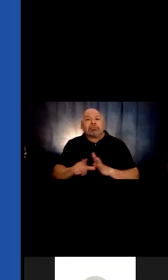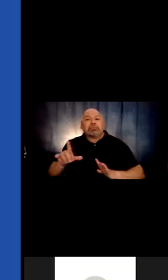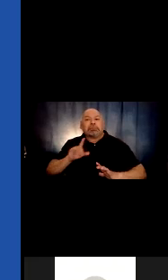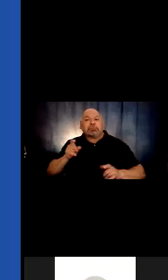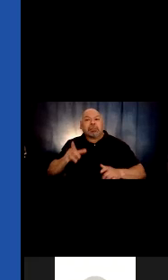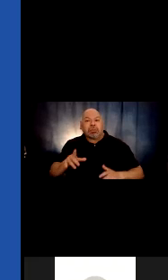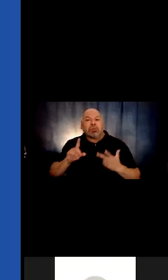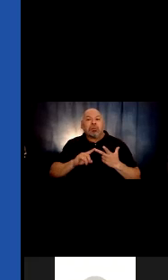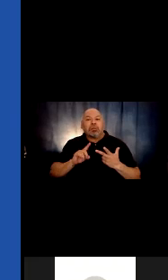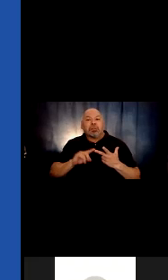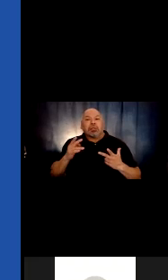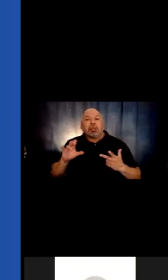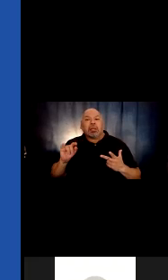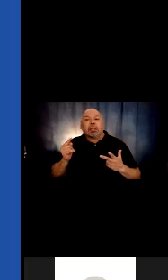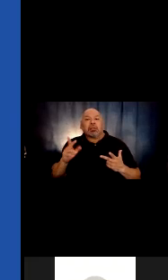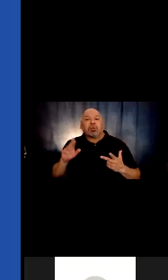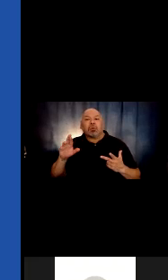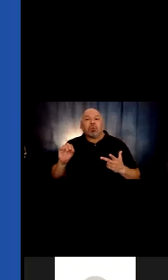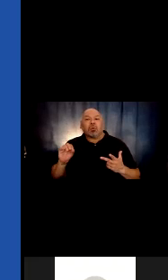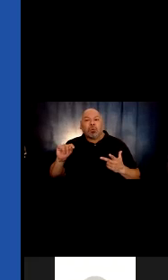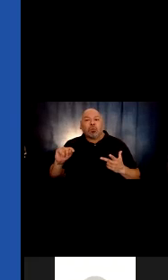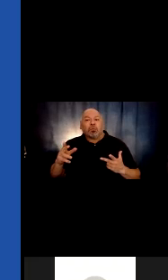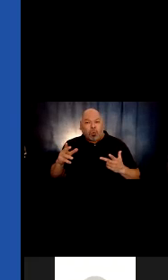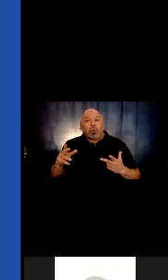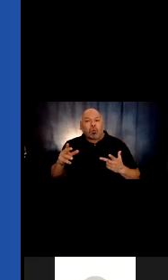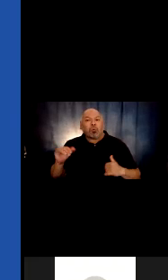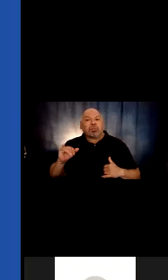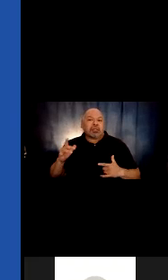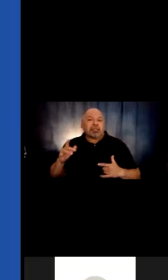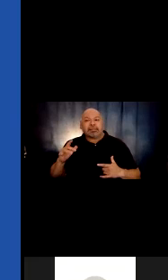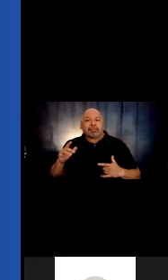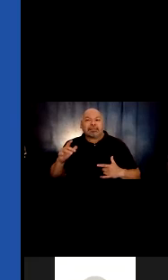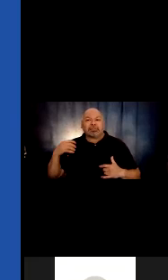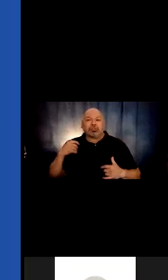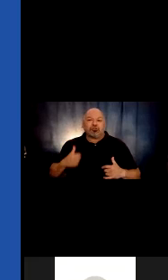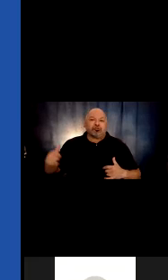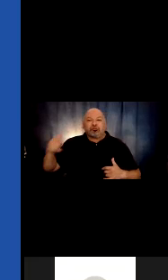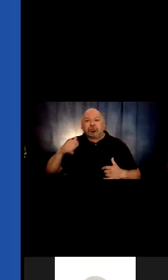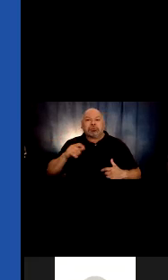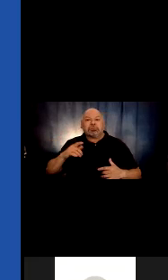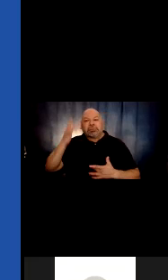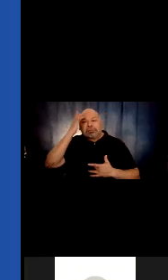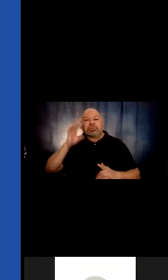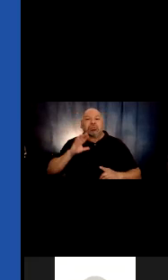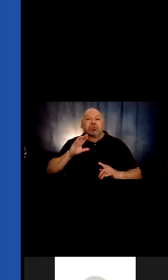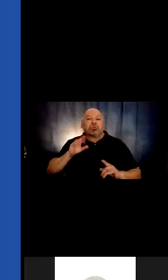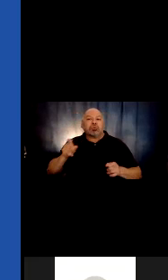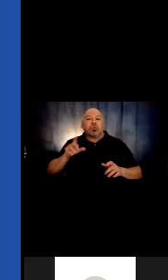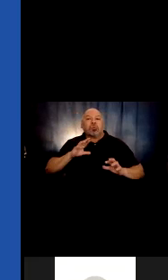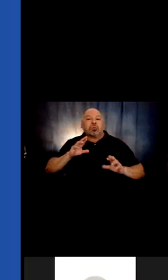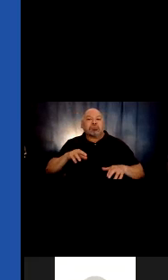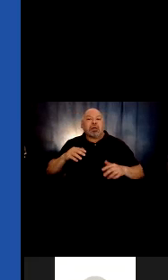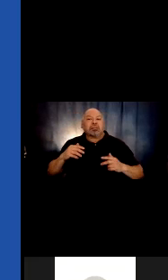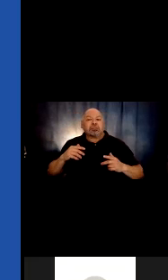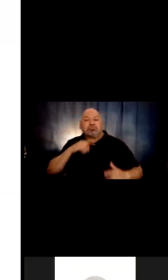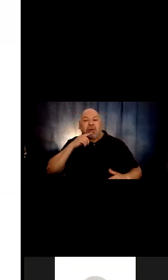Roth, Immunization Branch Chief, Division of Disease Control and Public Health Response for CDPHE. And with that, I'm going to send it over to